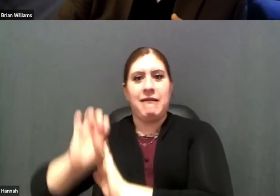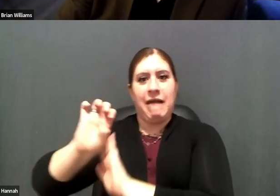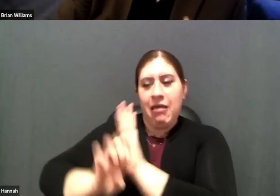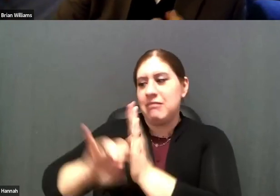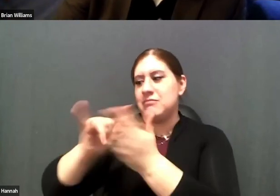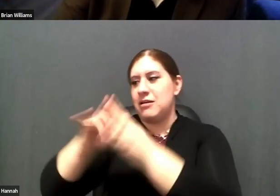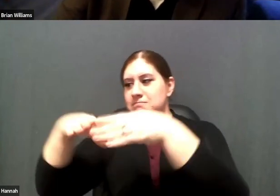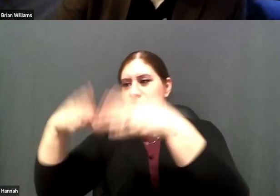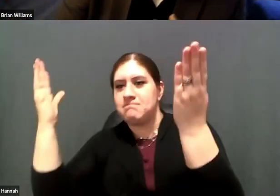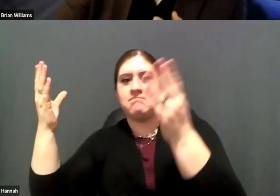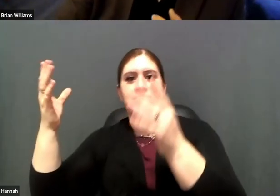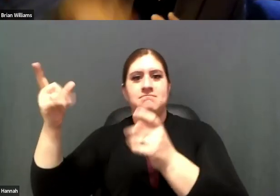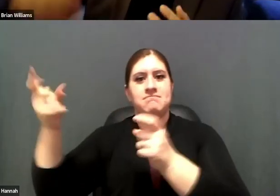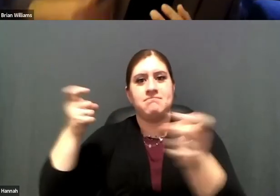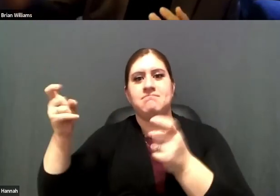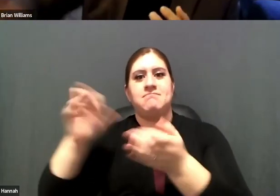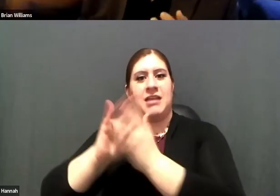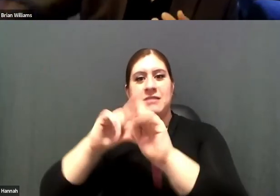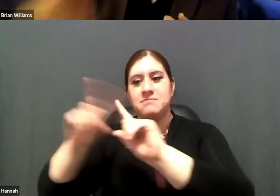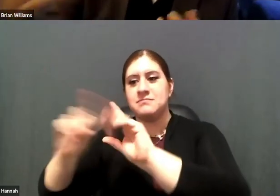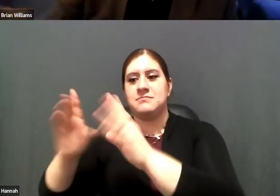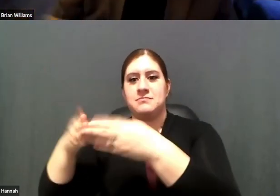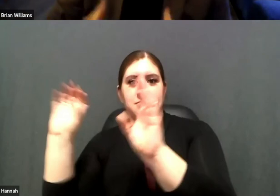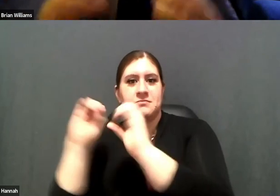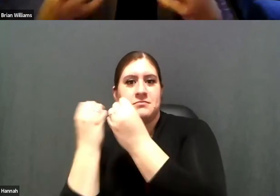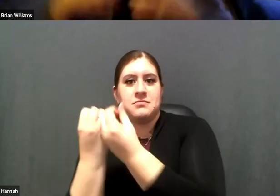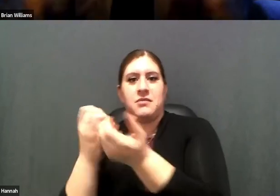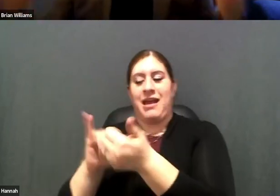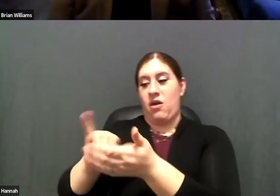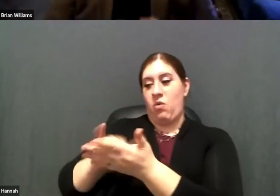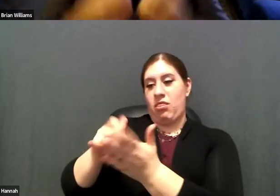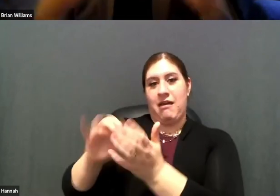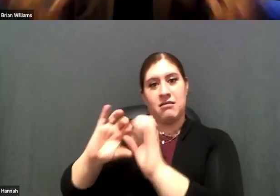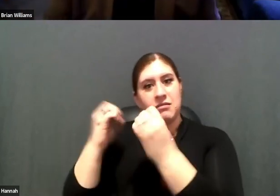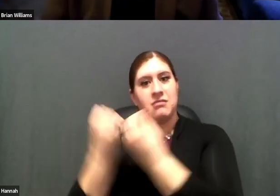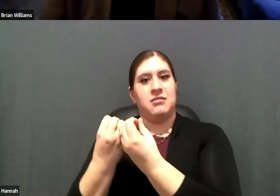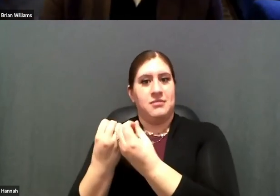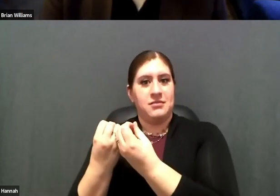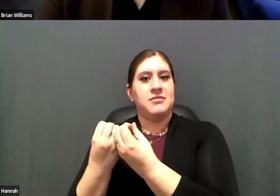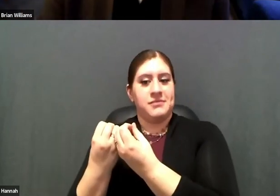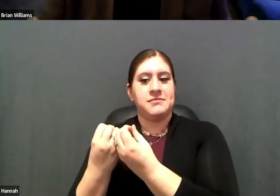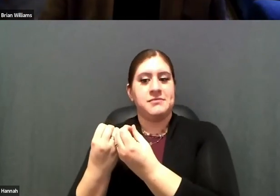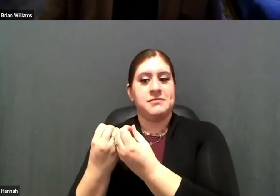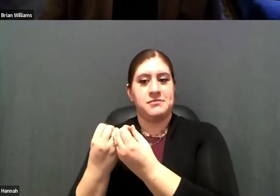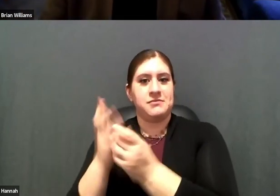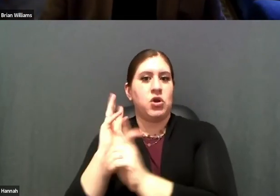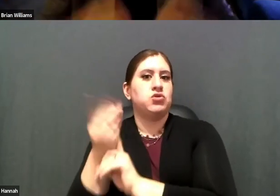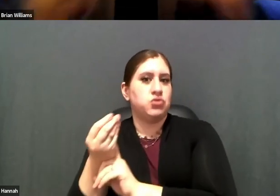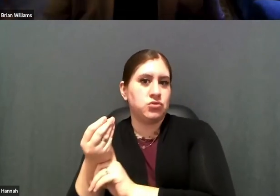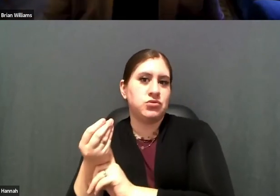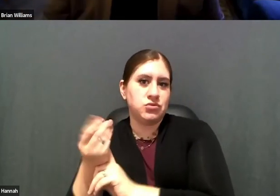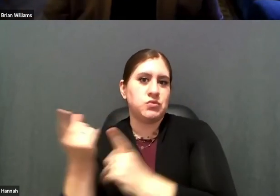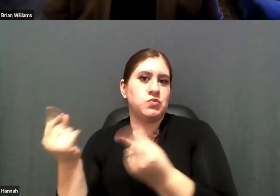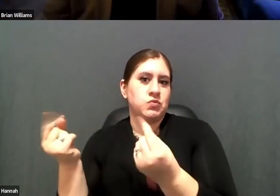of public organizations, how organizations, the organizational culture